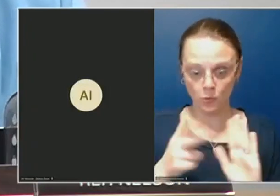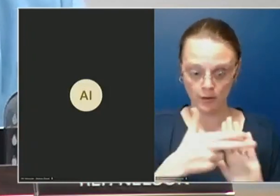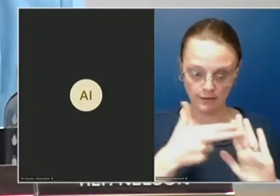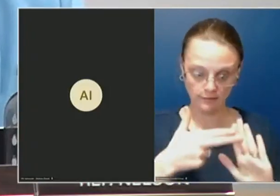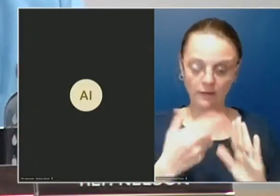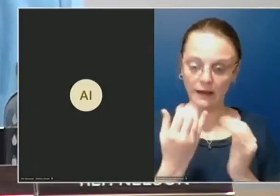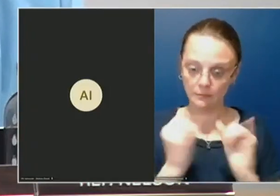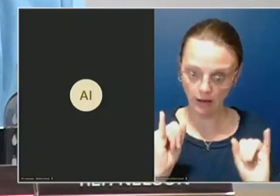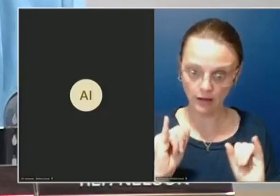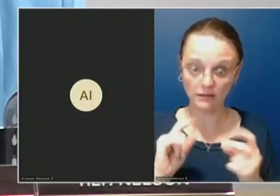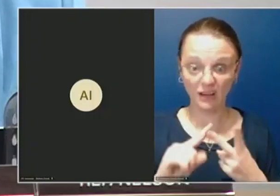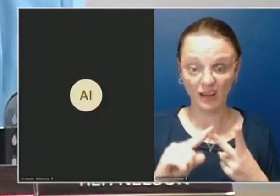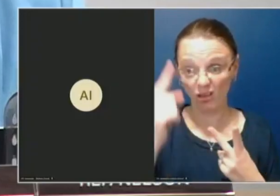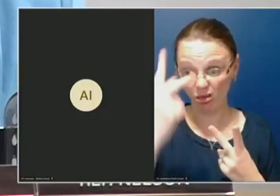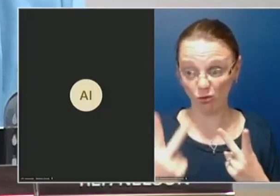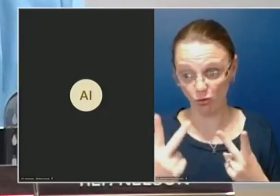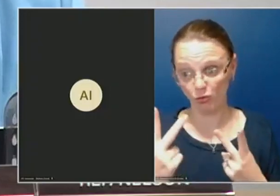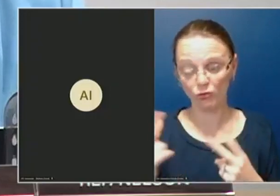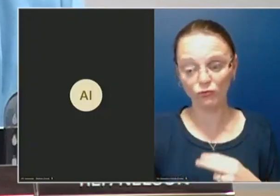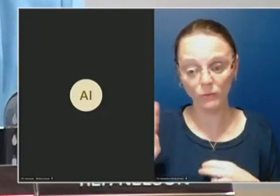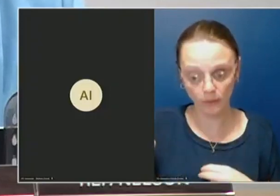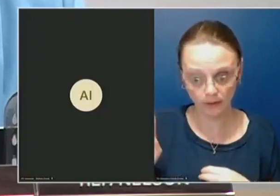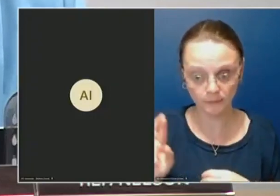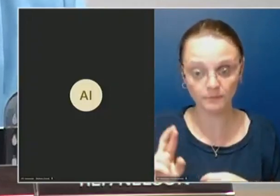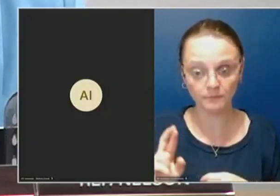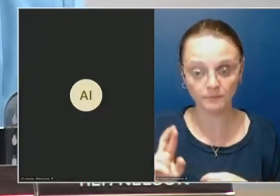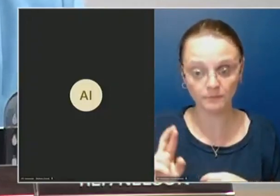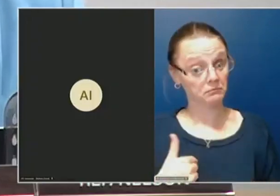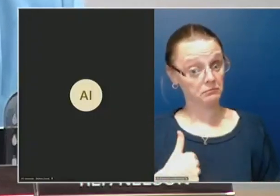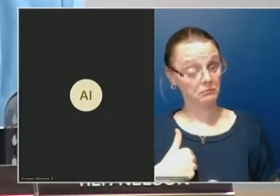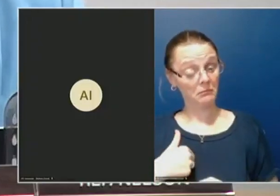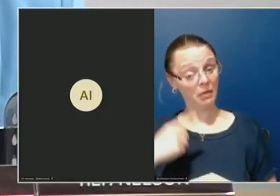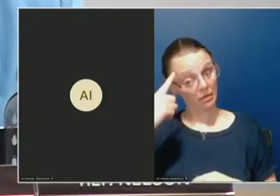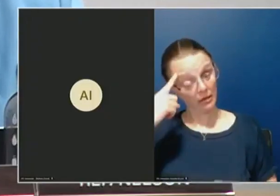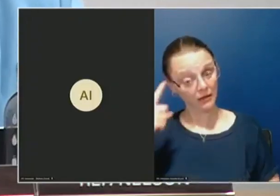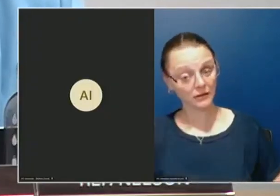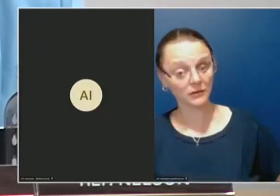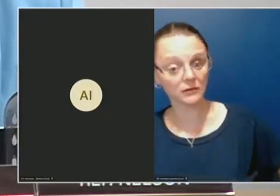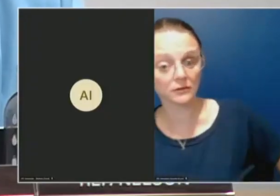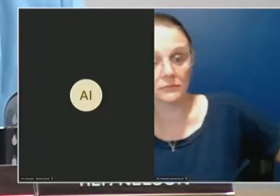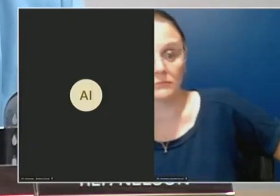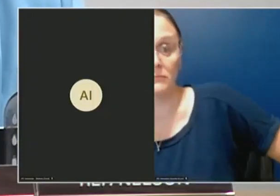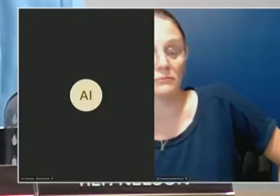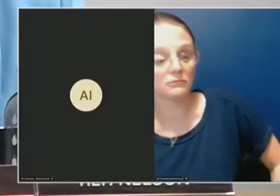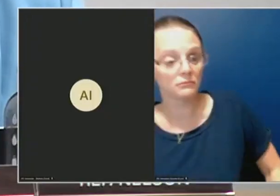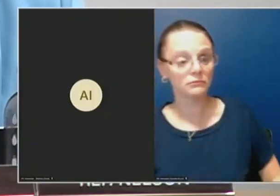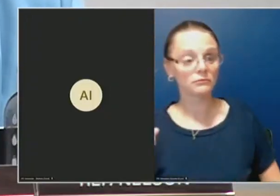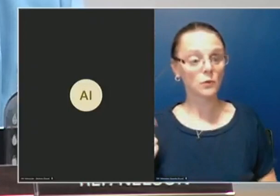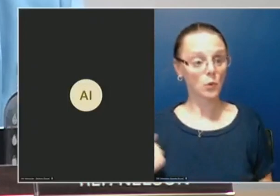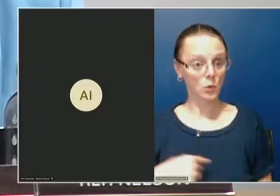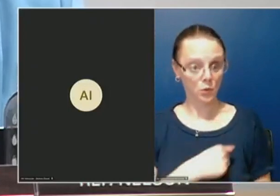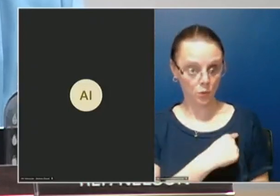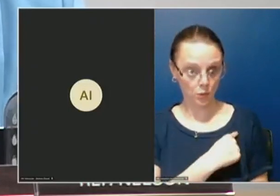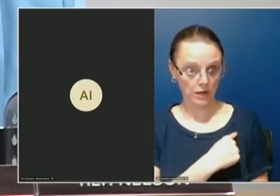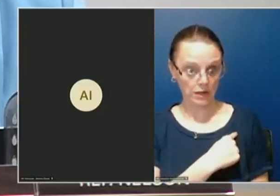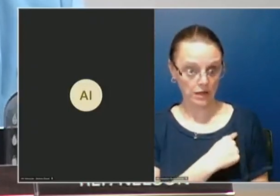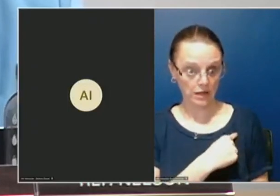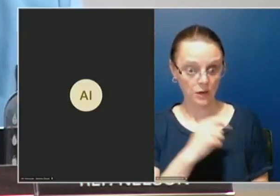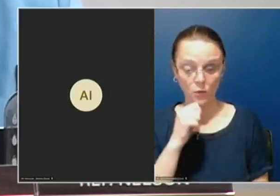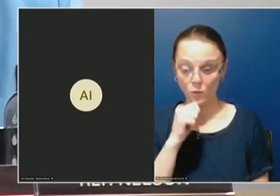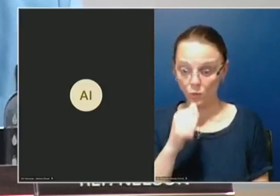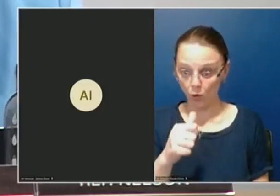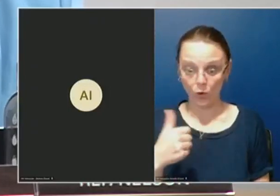of Republicans. And personally, I believe that if it were not for Dobbs, that we would not have a